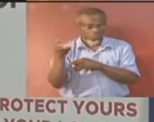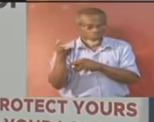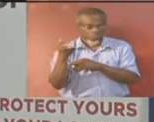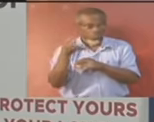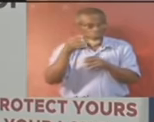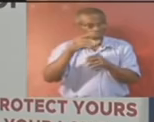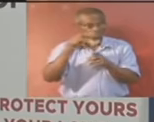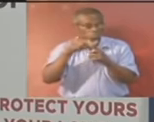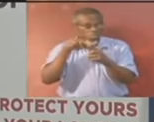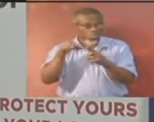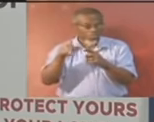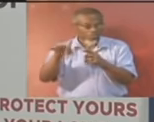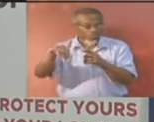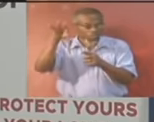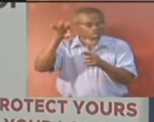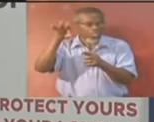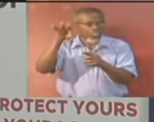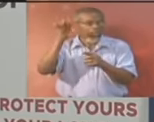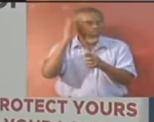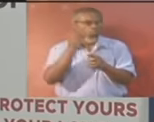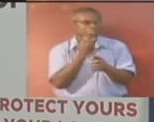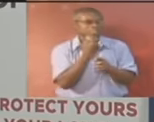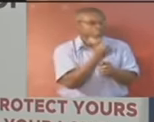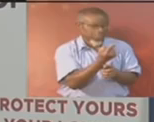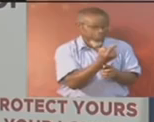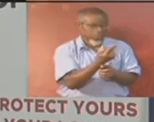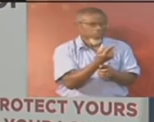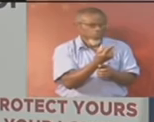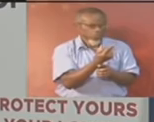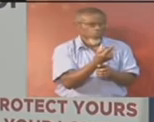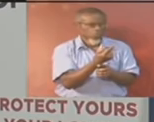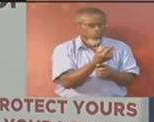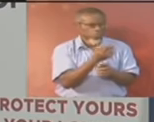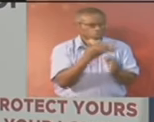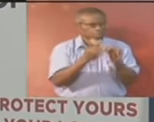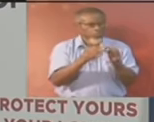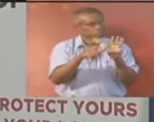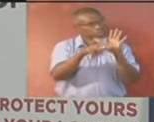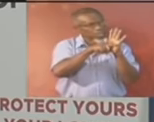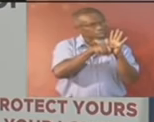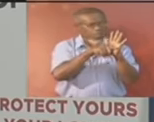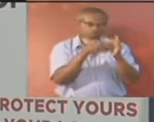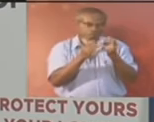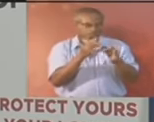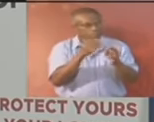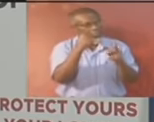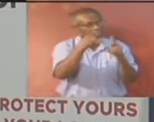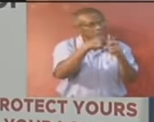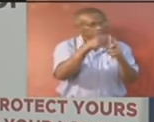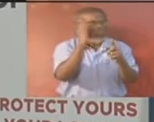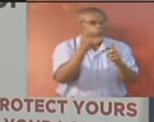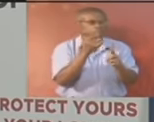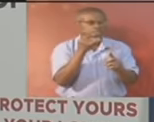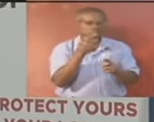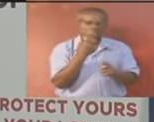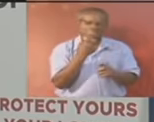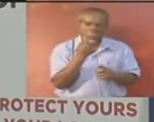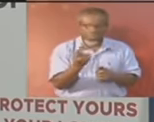weeks, regardless of whether you come back with a positive test or not. Once exposed, that quarantine period is set.